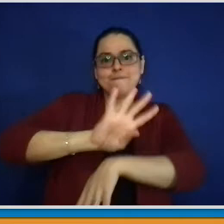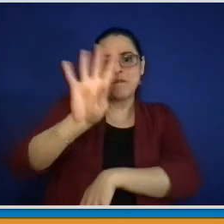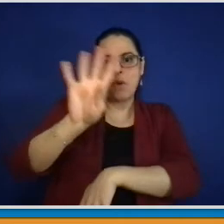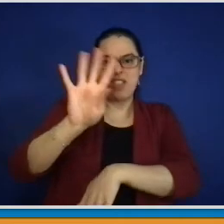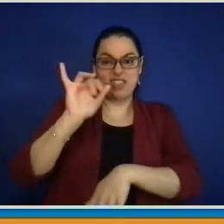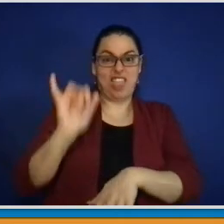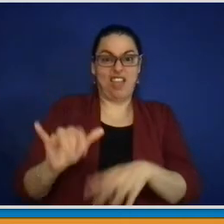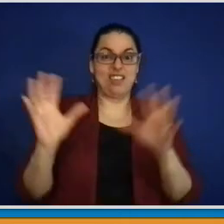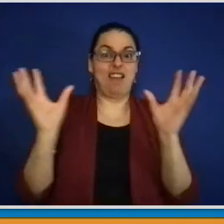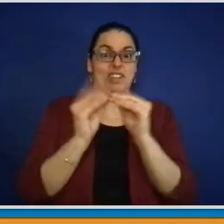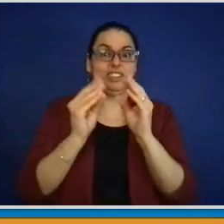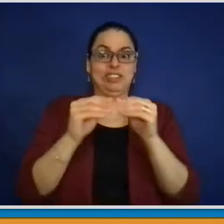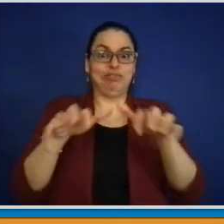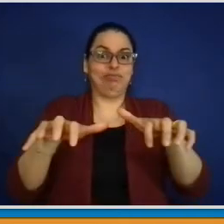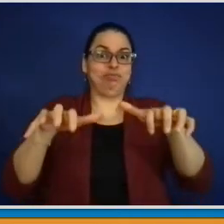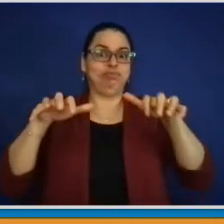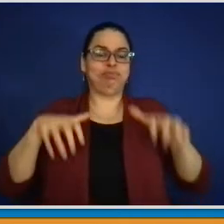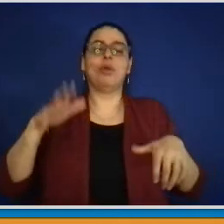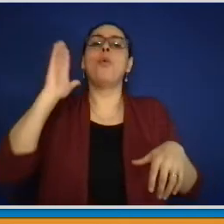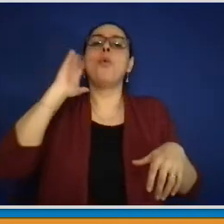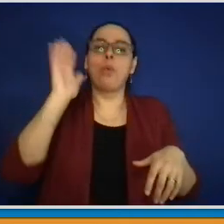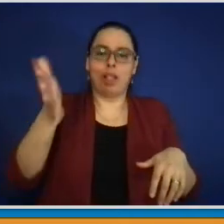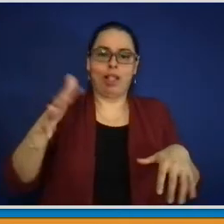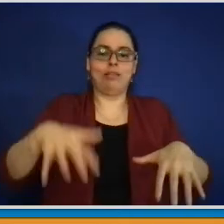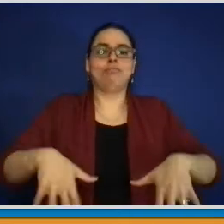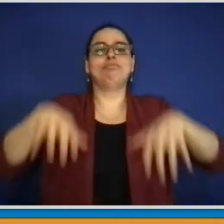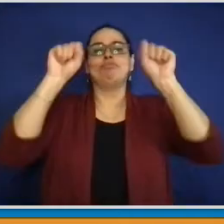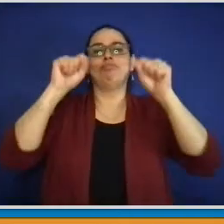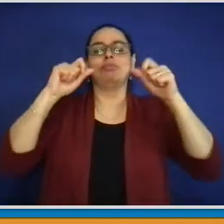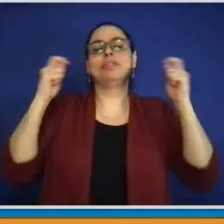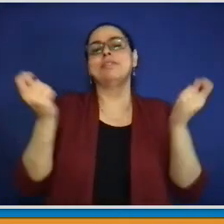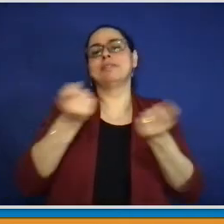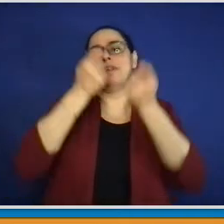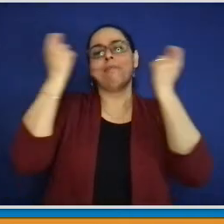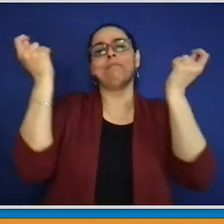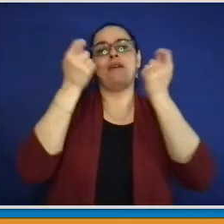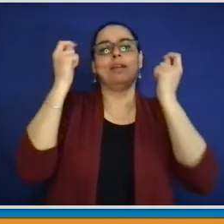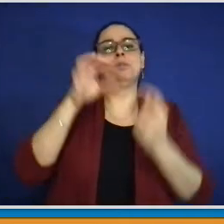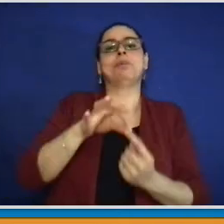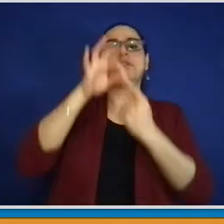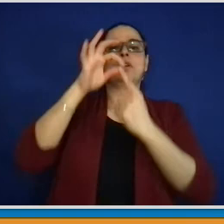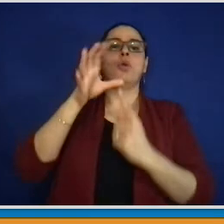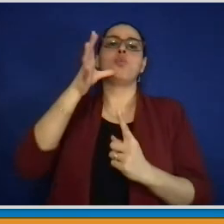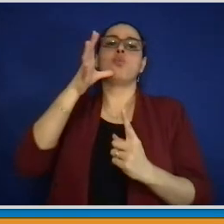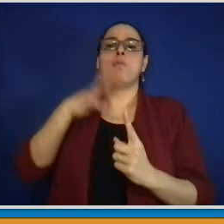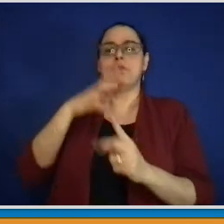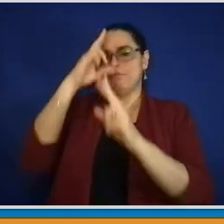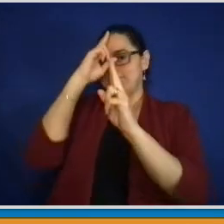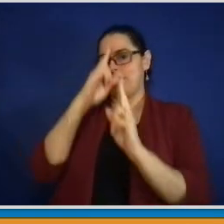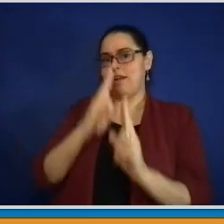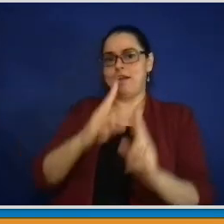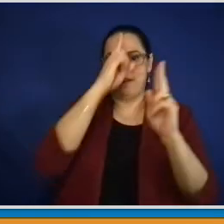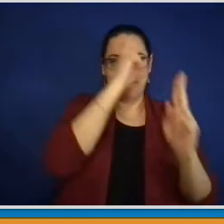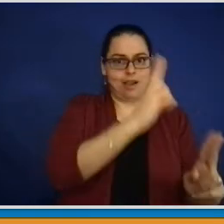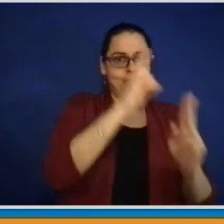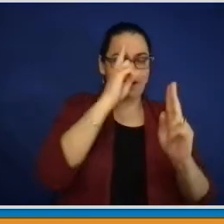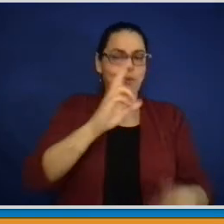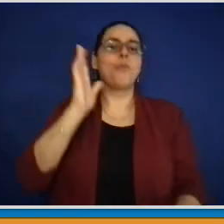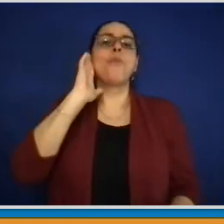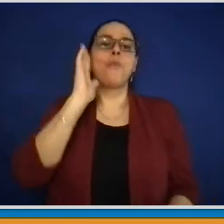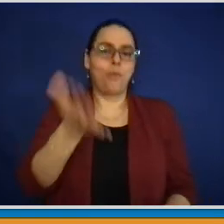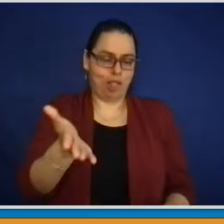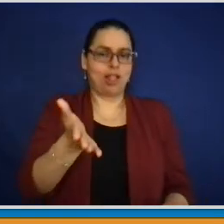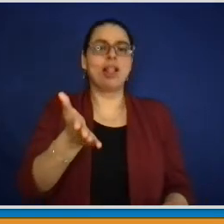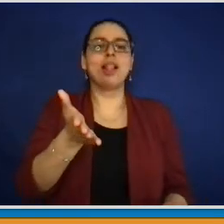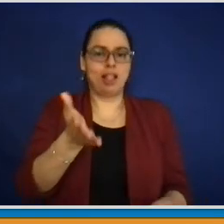of Westchester County women. The county will be paying tribute to a number of local women with certain awards, and we're honoring 7 individual